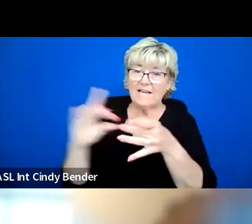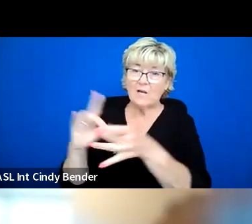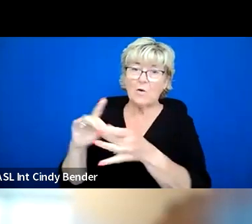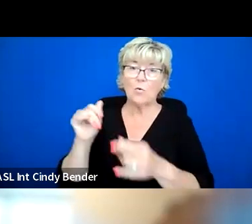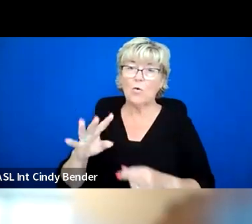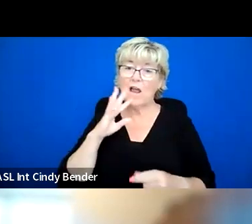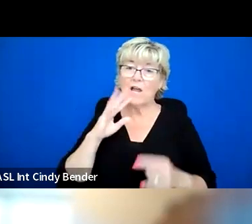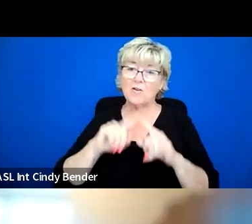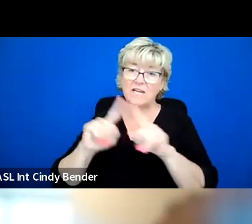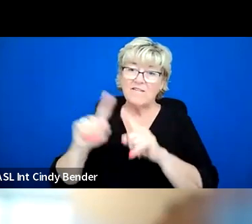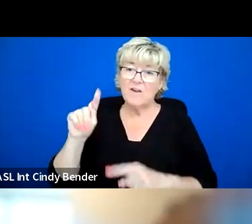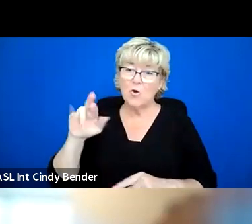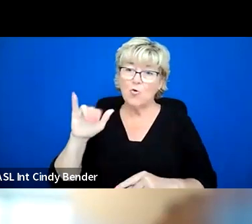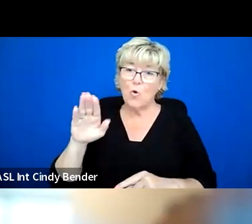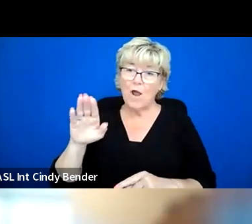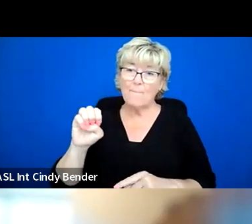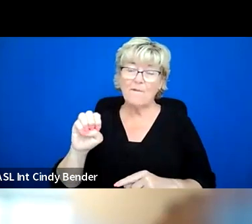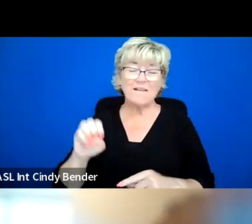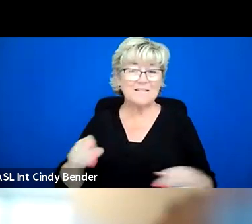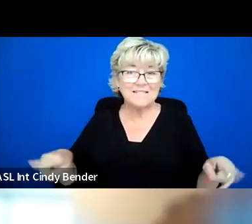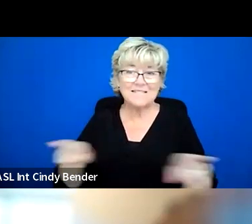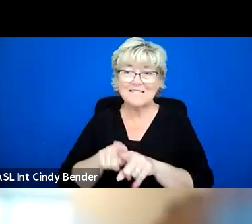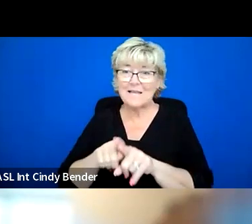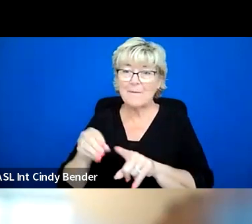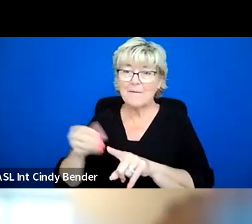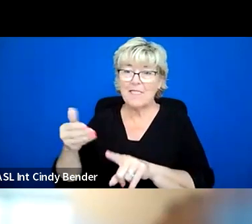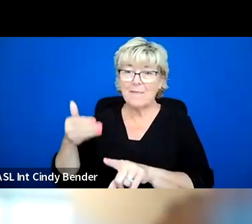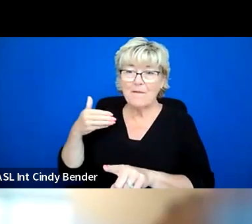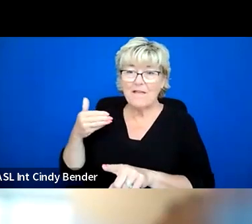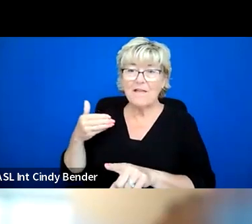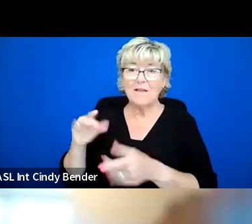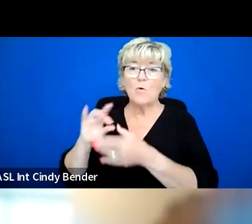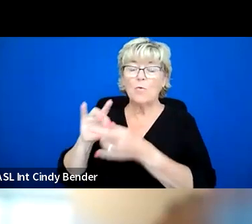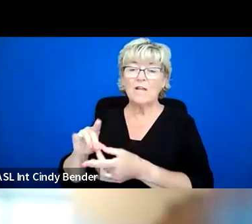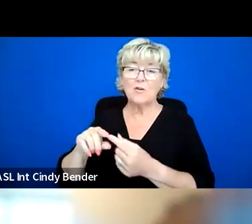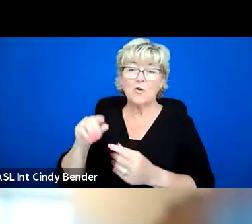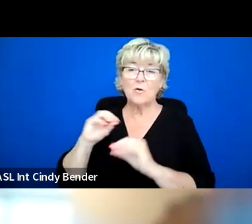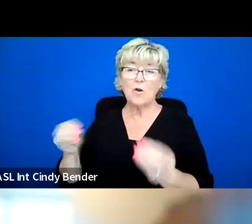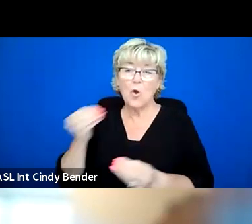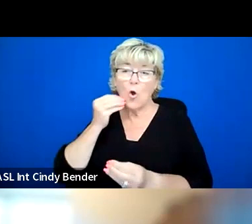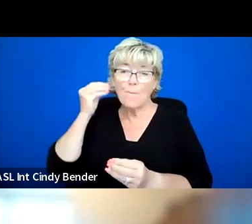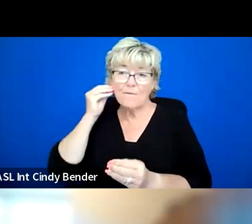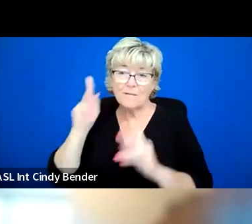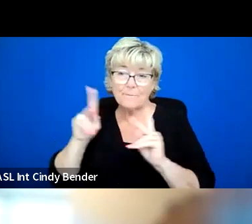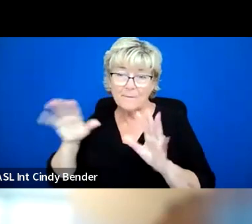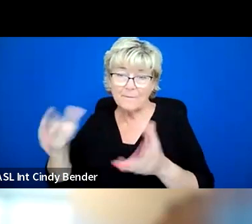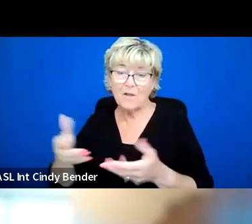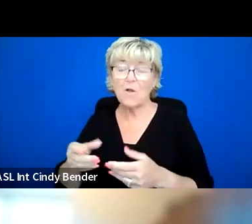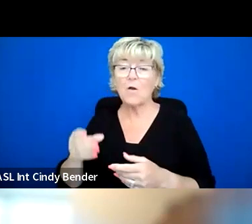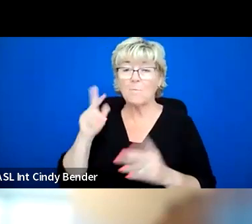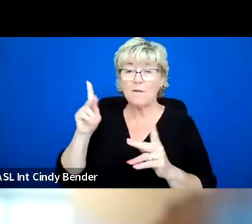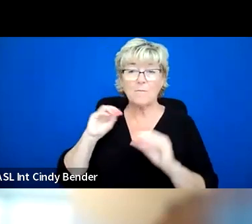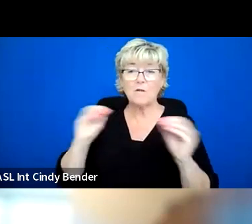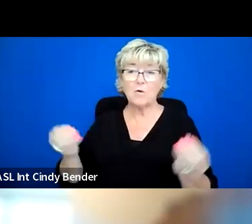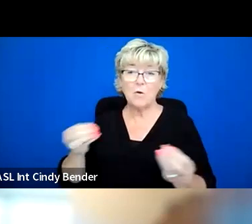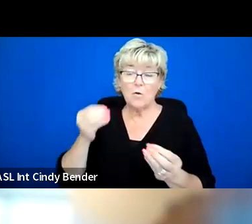talk to tribes. We've had to do the same thing in the past few years around homelessness or houselessness, in